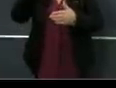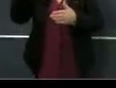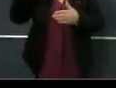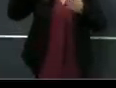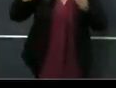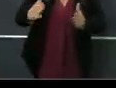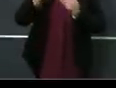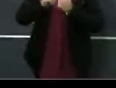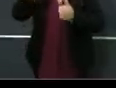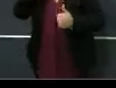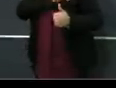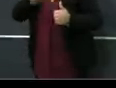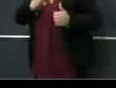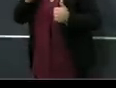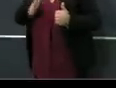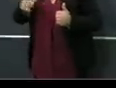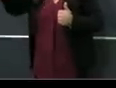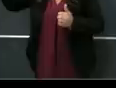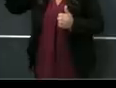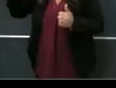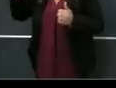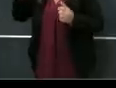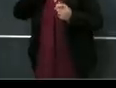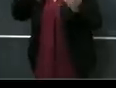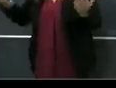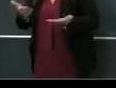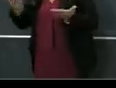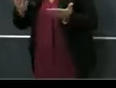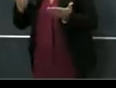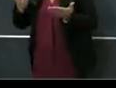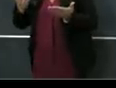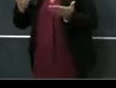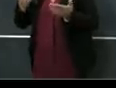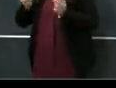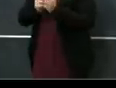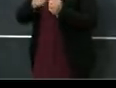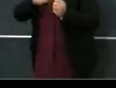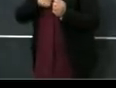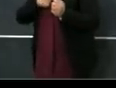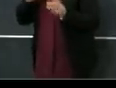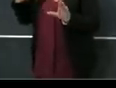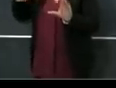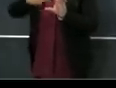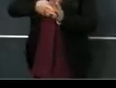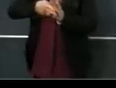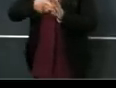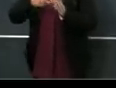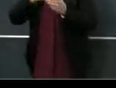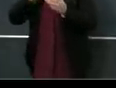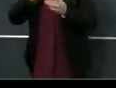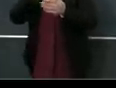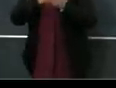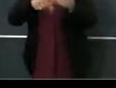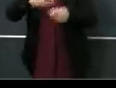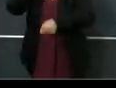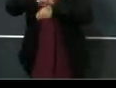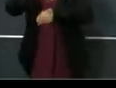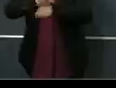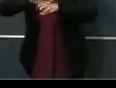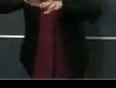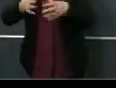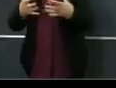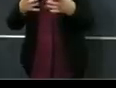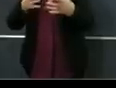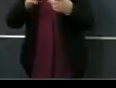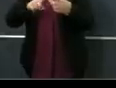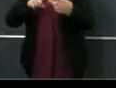Connie Leyva. There are several legislators who are here from today who've joined this task force who represent areas in the state